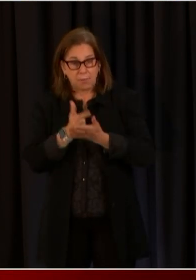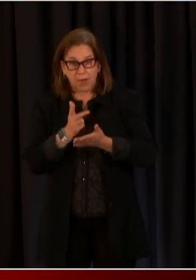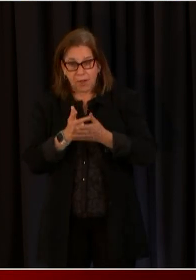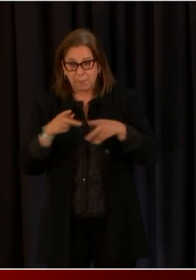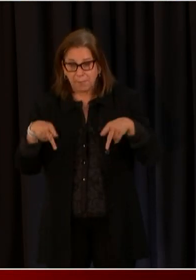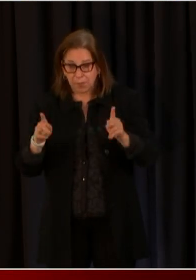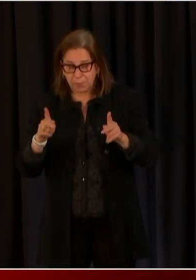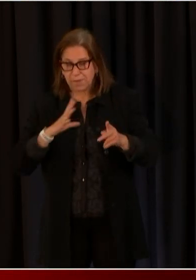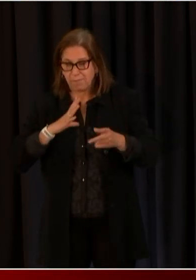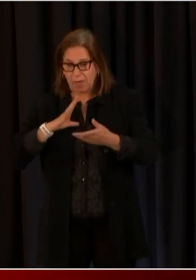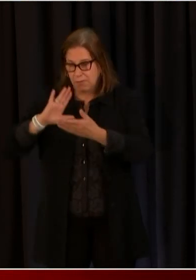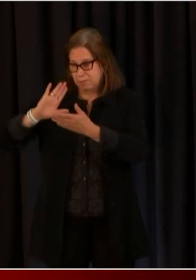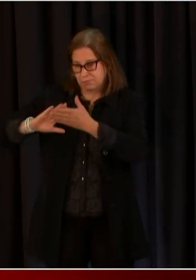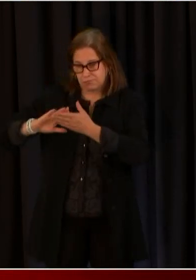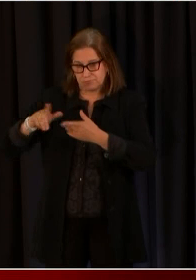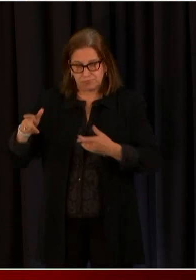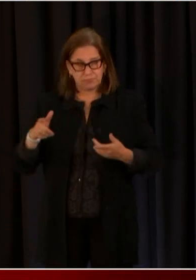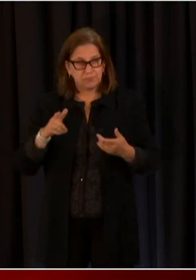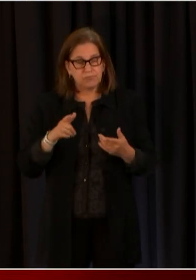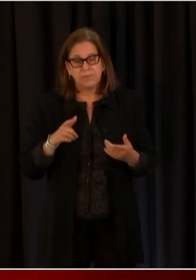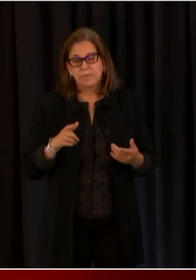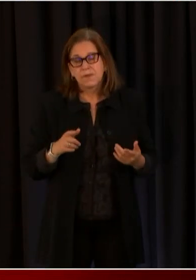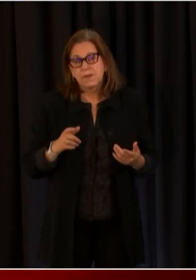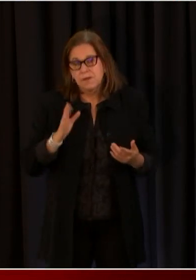think last year, will now go into effect.